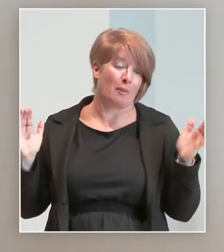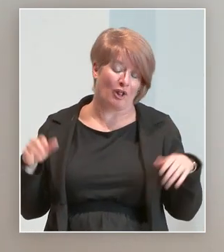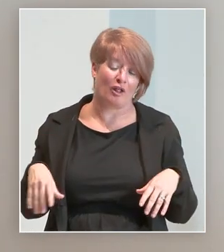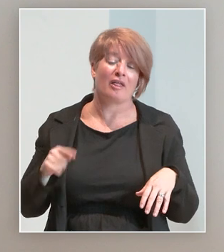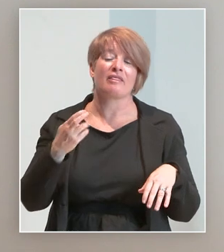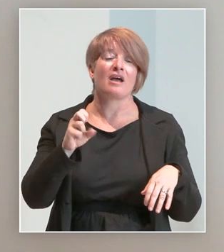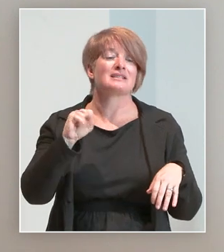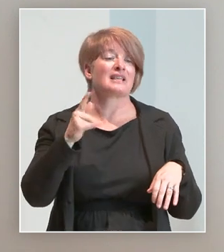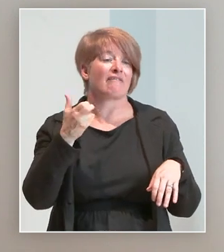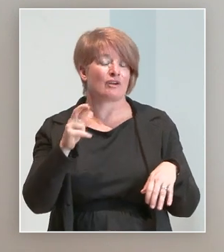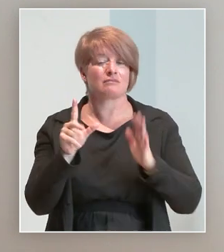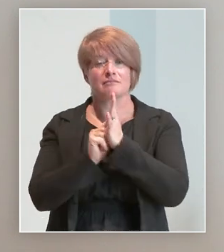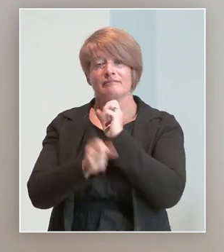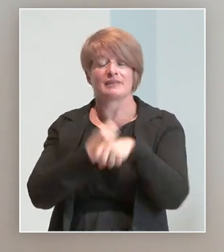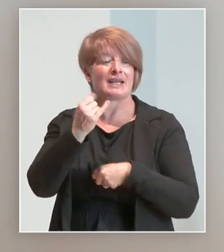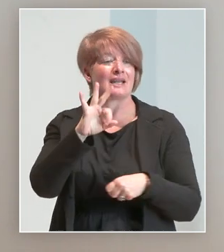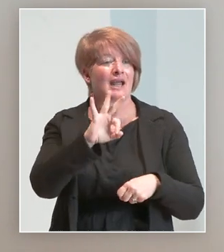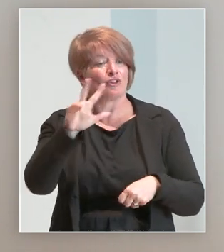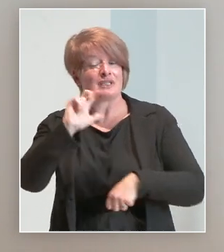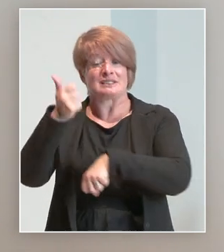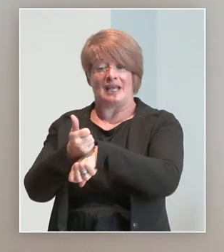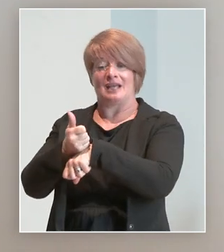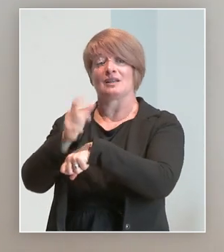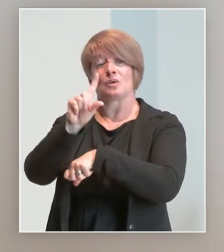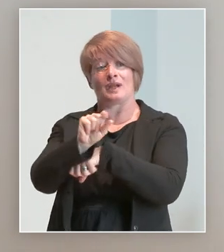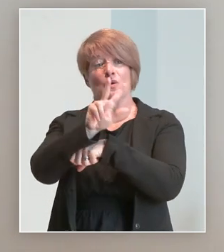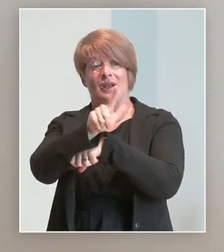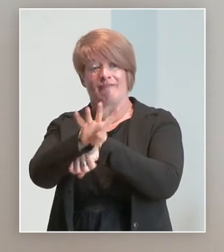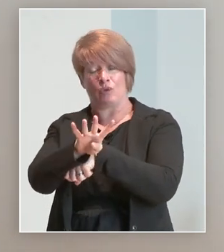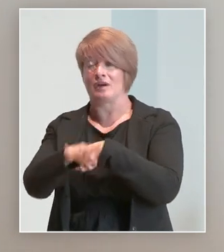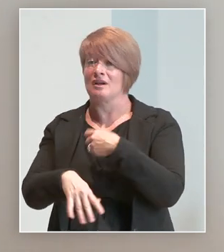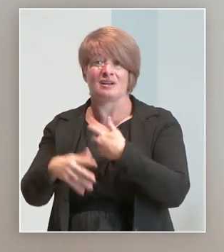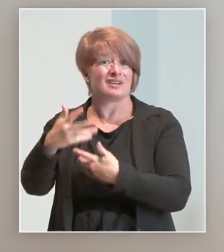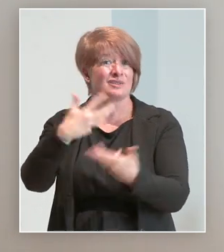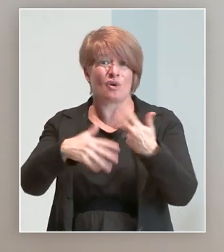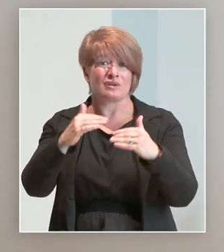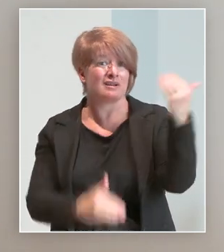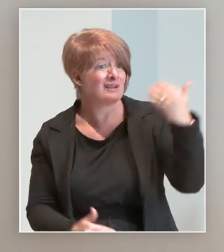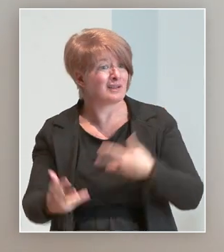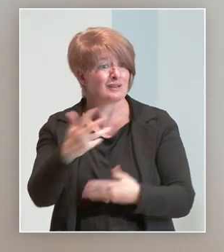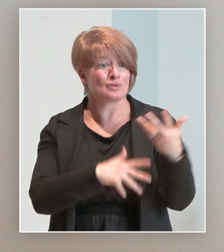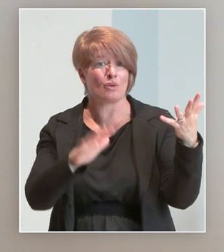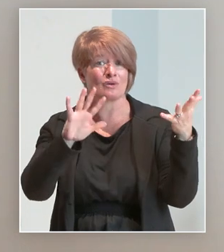in 1993, set in 2024, when social inequity and social climate